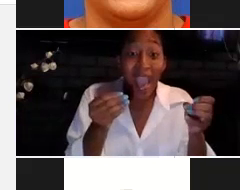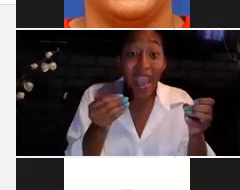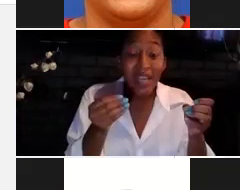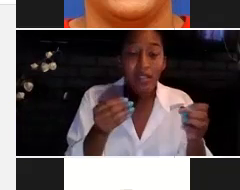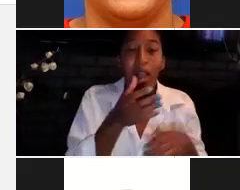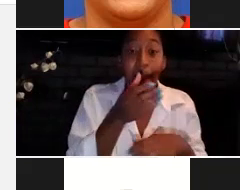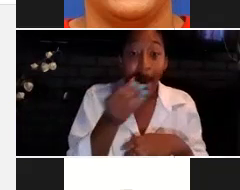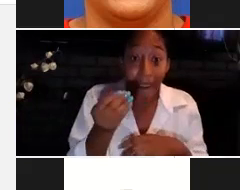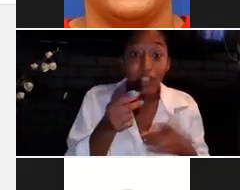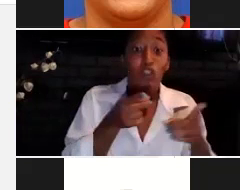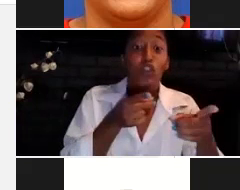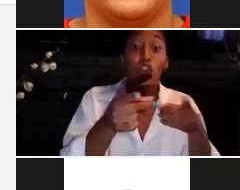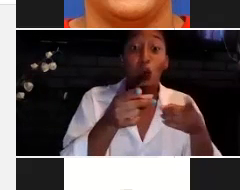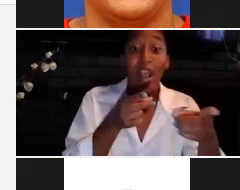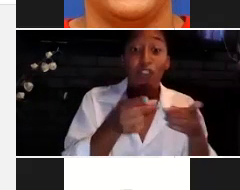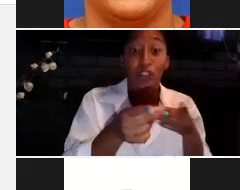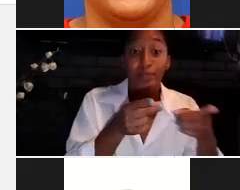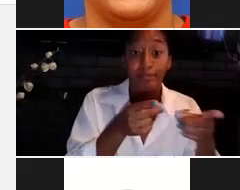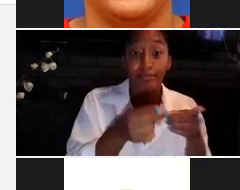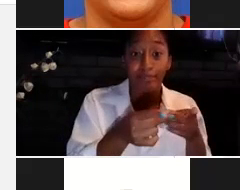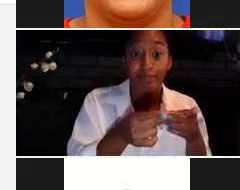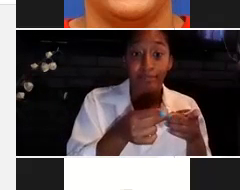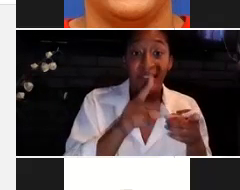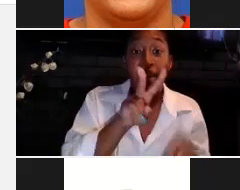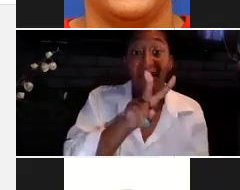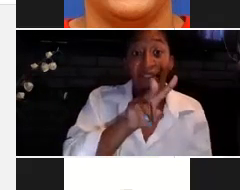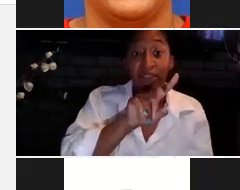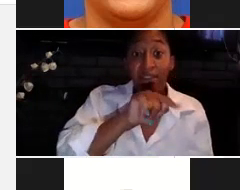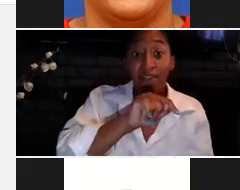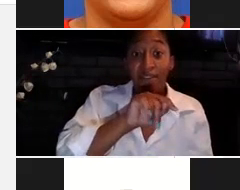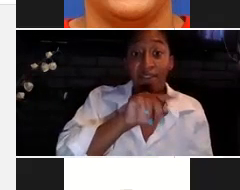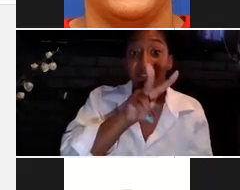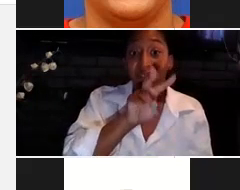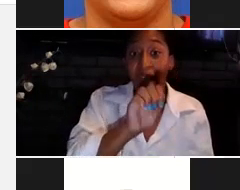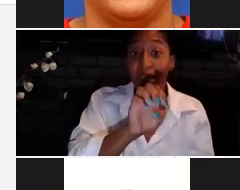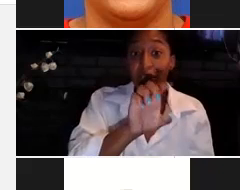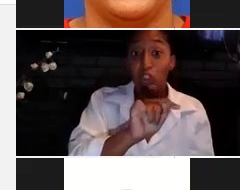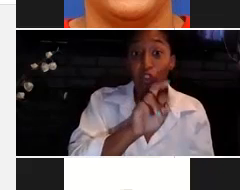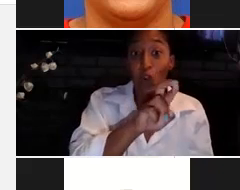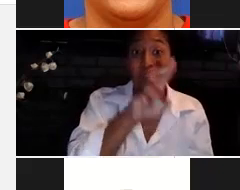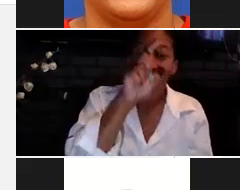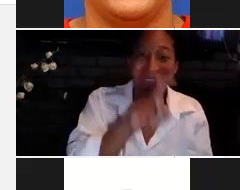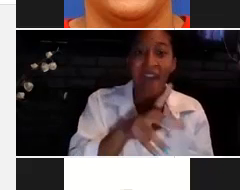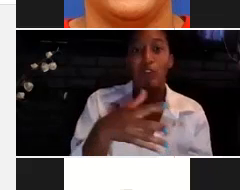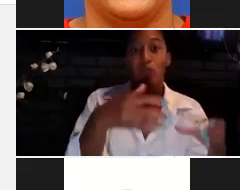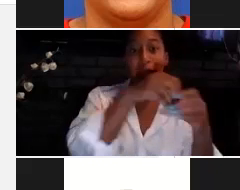In other words, if you are going to measure a vector property, you must include a direction.